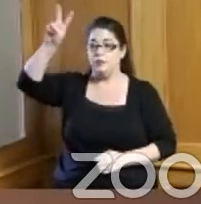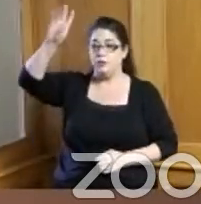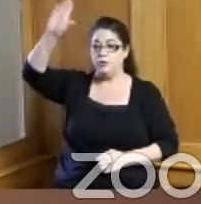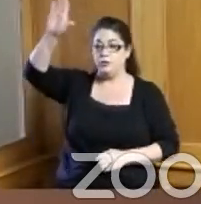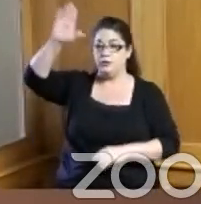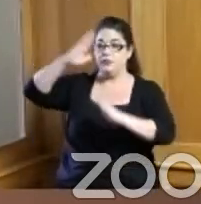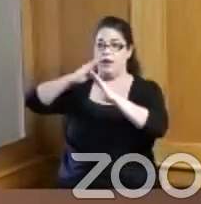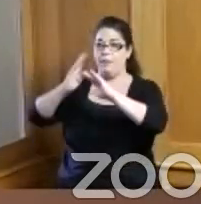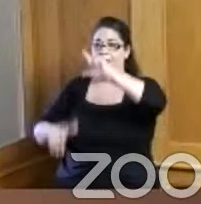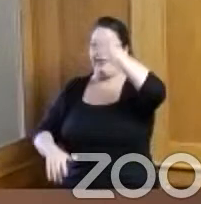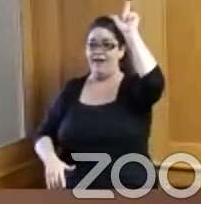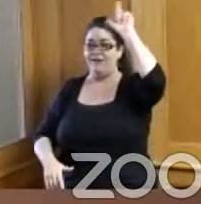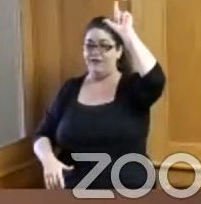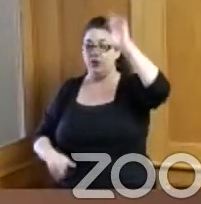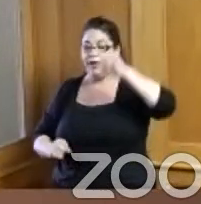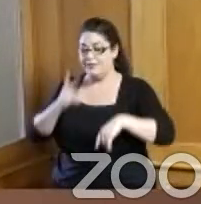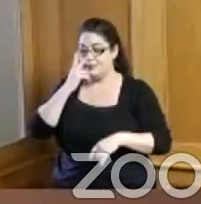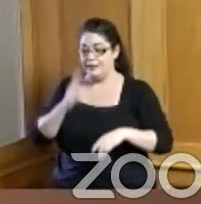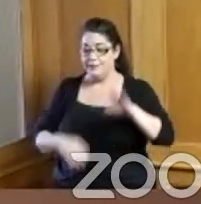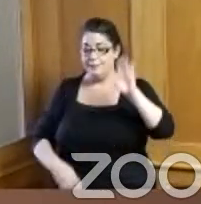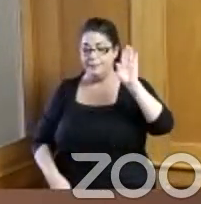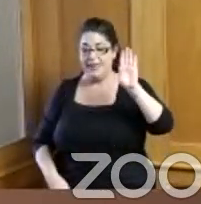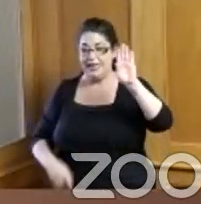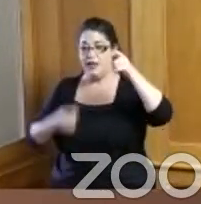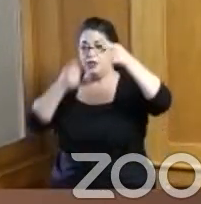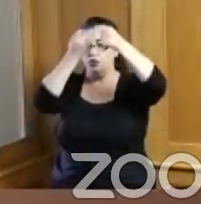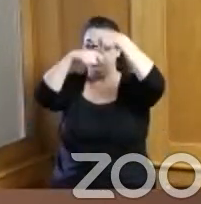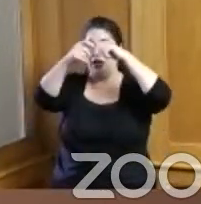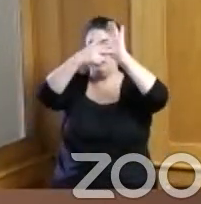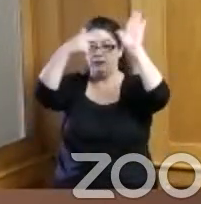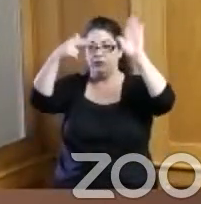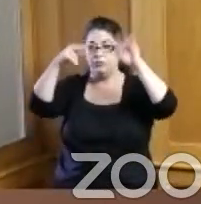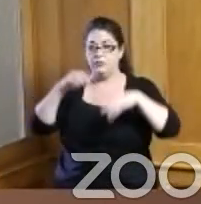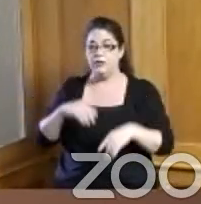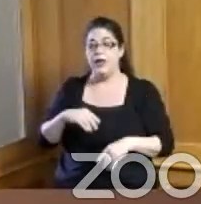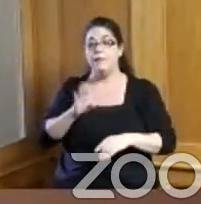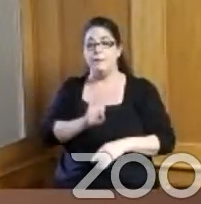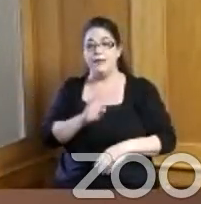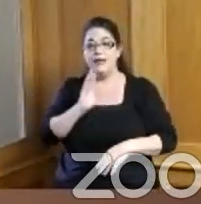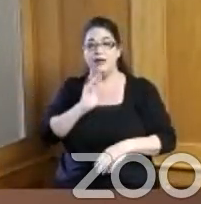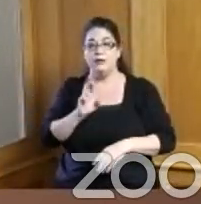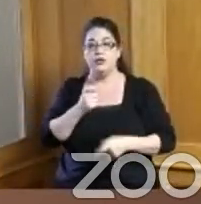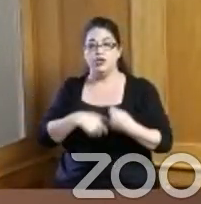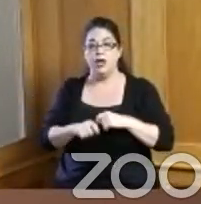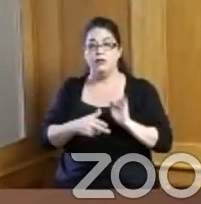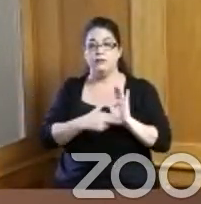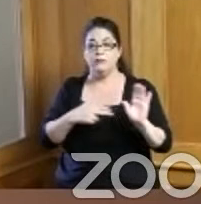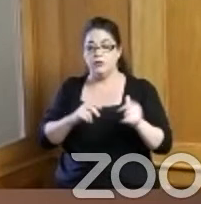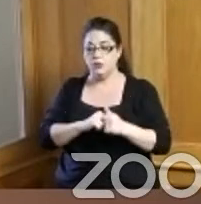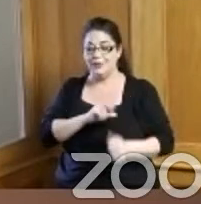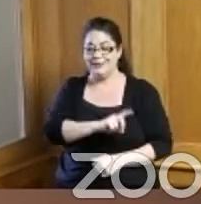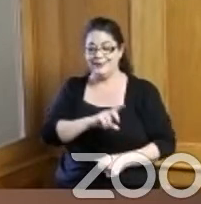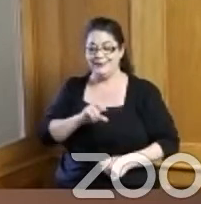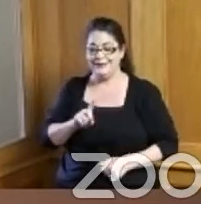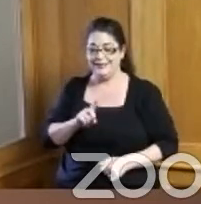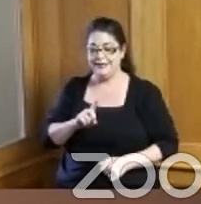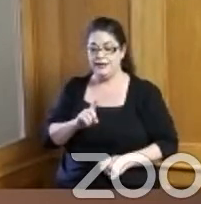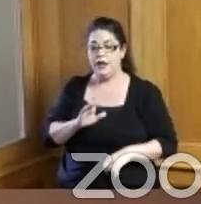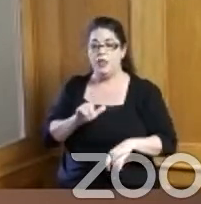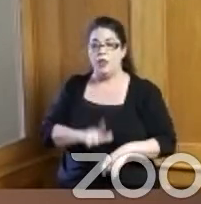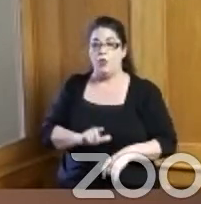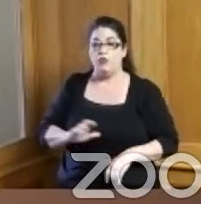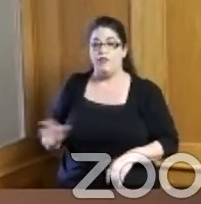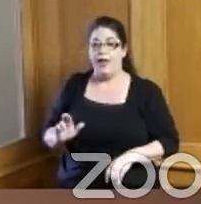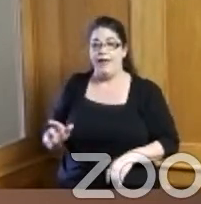left that would be rezoned to B, and a small portion of B zoning that would be rezoned to DD in the lower right-hand